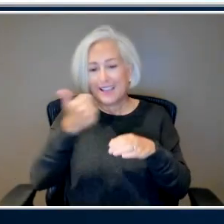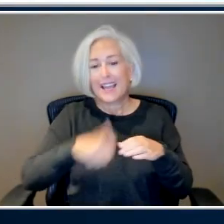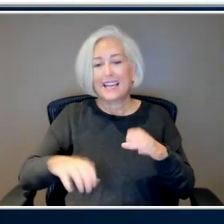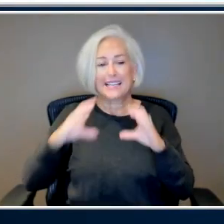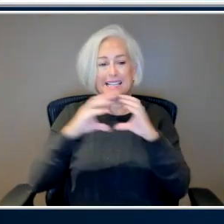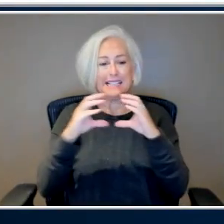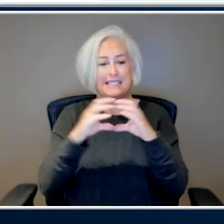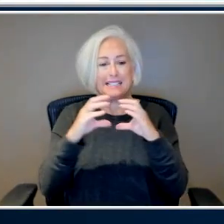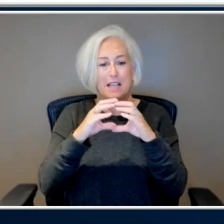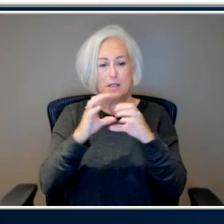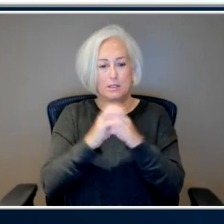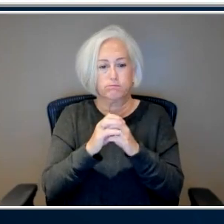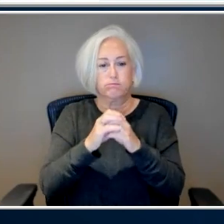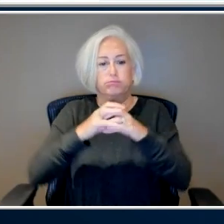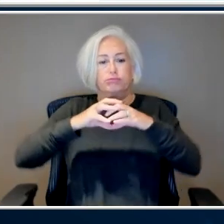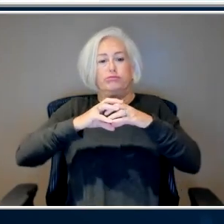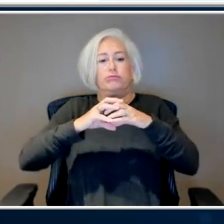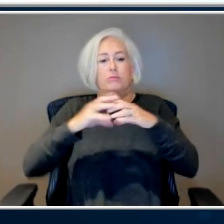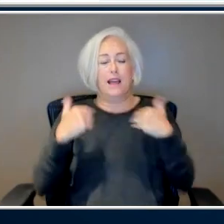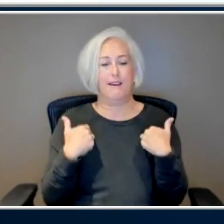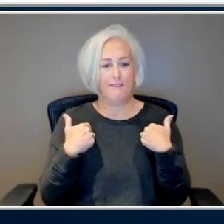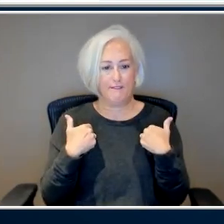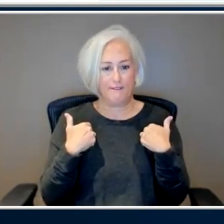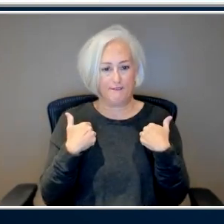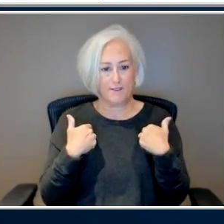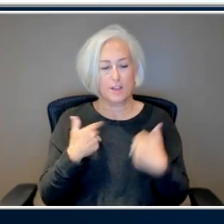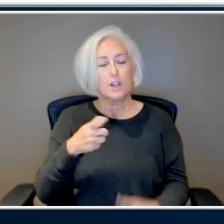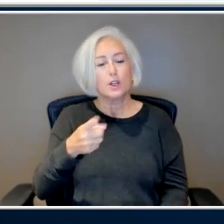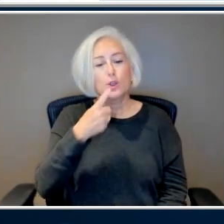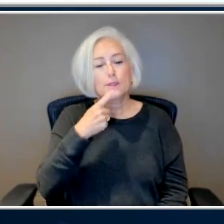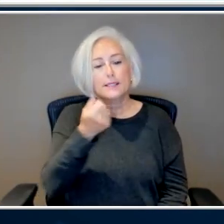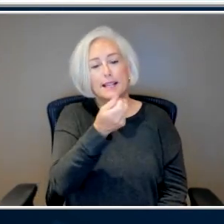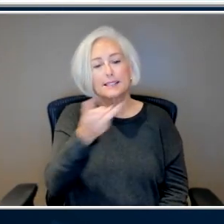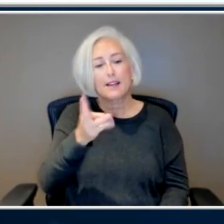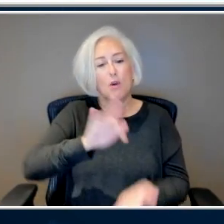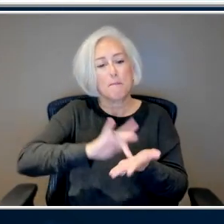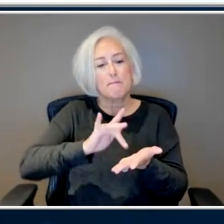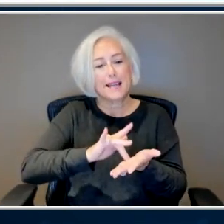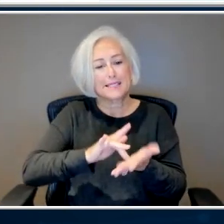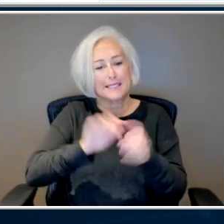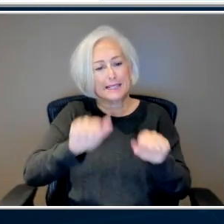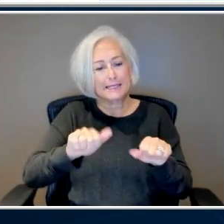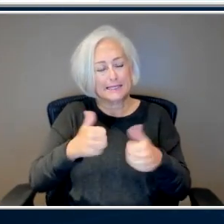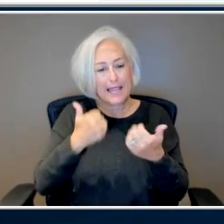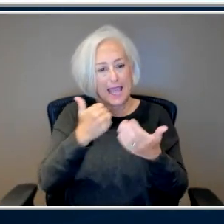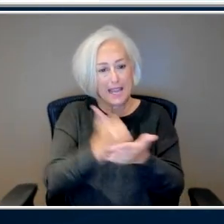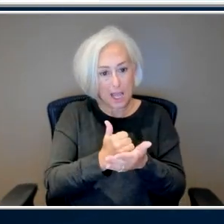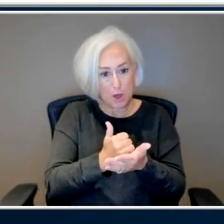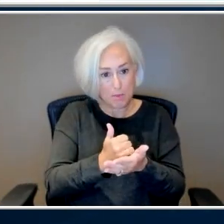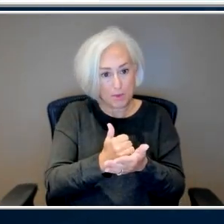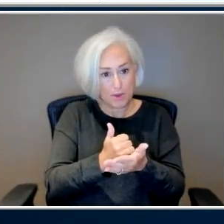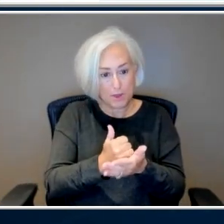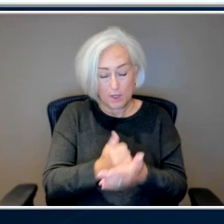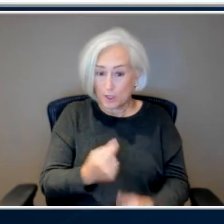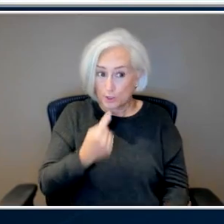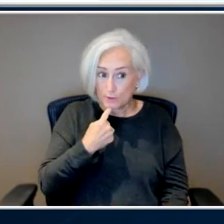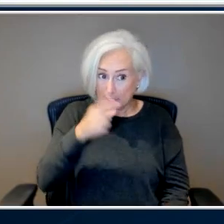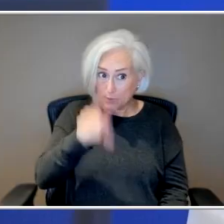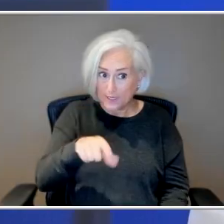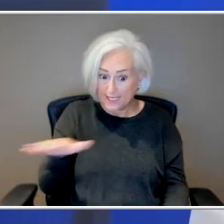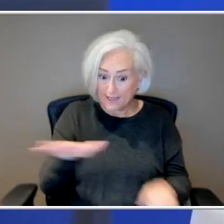you've mentioned it, you said there are several. What medications help this disease? You said we have to do an entire show on this, right? Oh, yes. Okay.